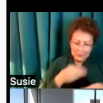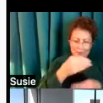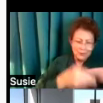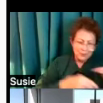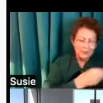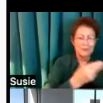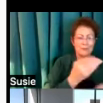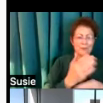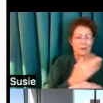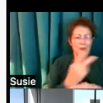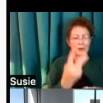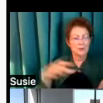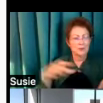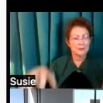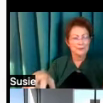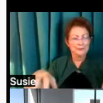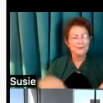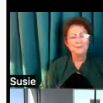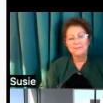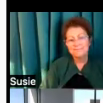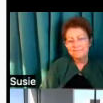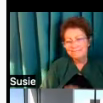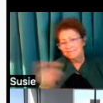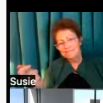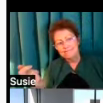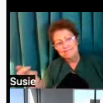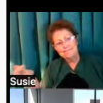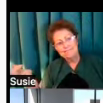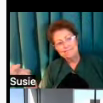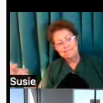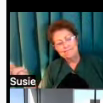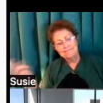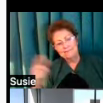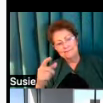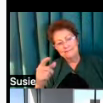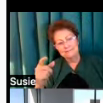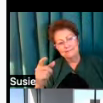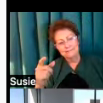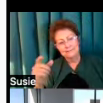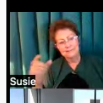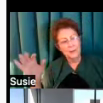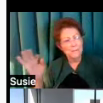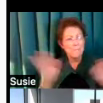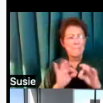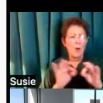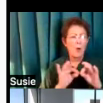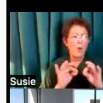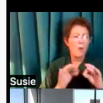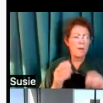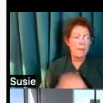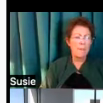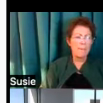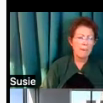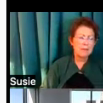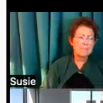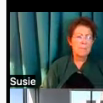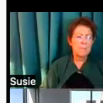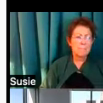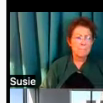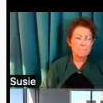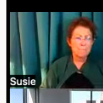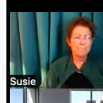entities. Yeah, I think the key, is the best practice here. I think the two big key things, are these